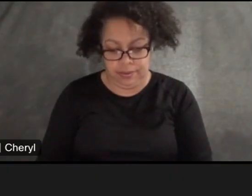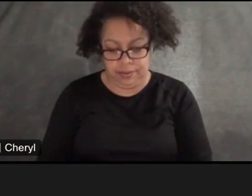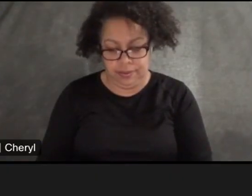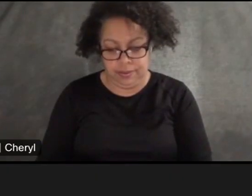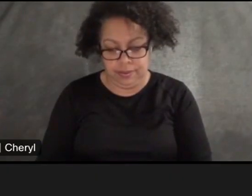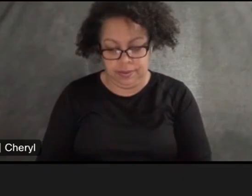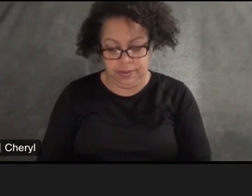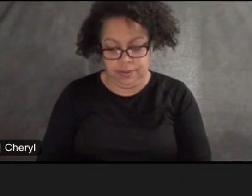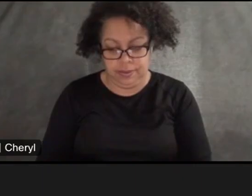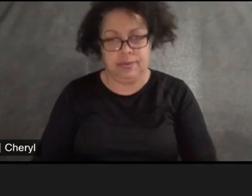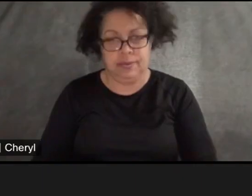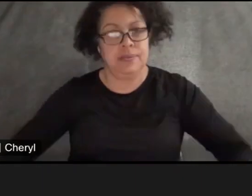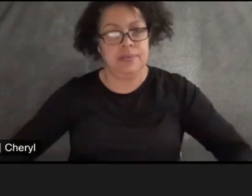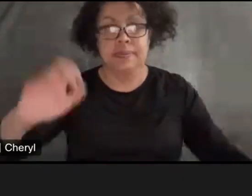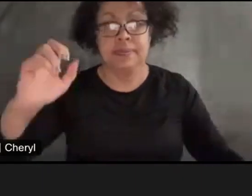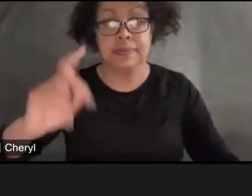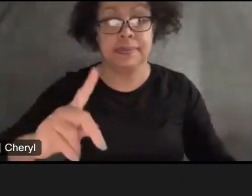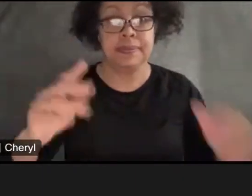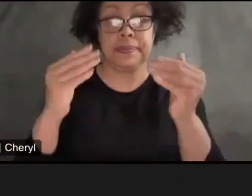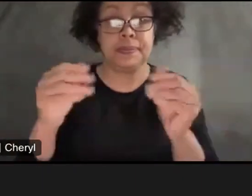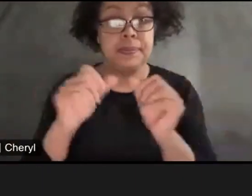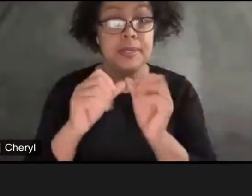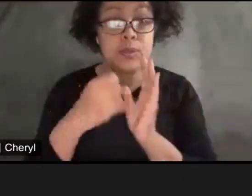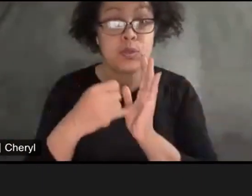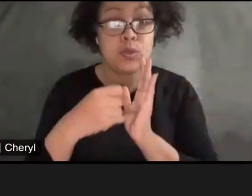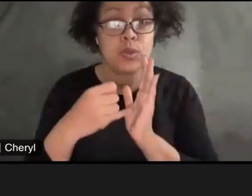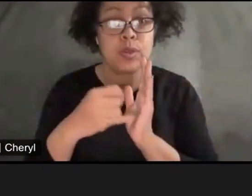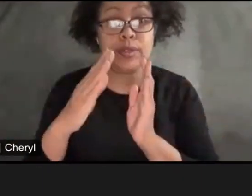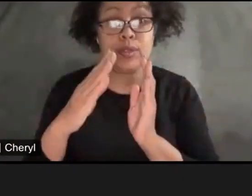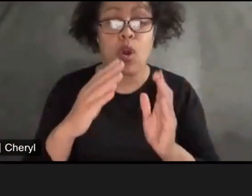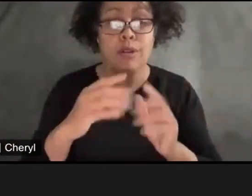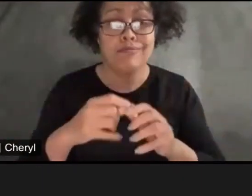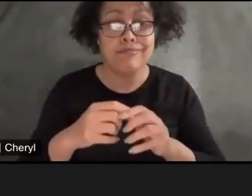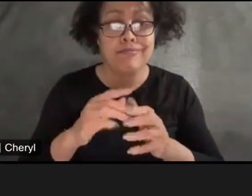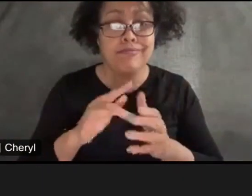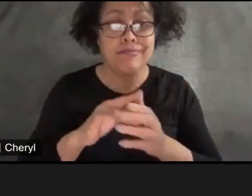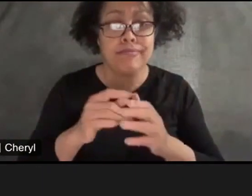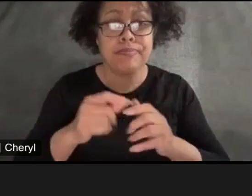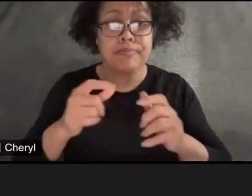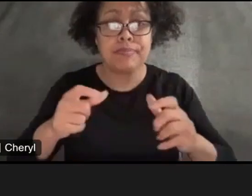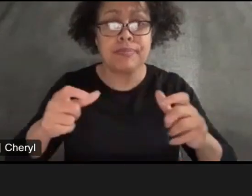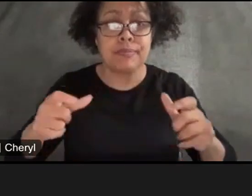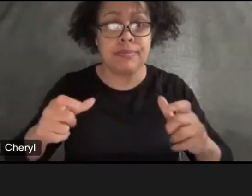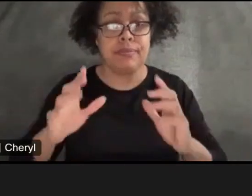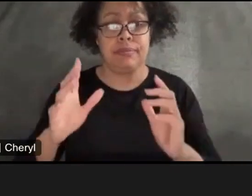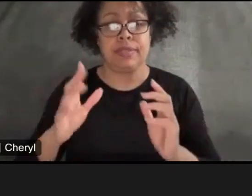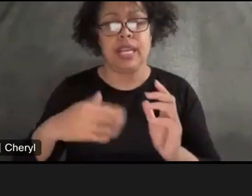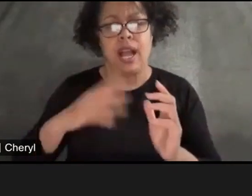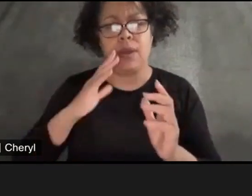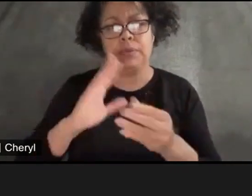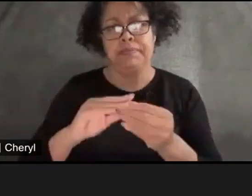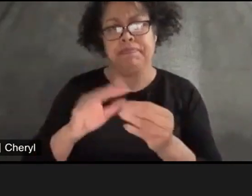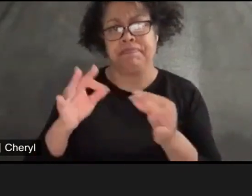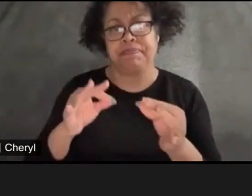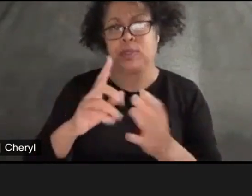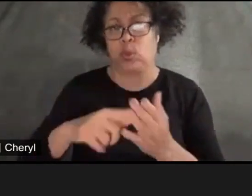Okay, go ahead and keep drawing your pod maps. I'm just going to share what I've done so far.